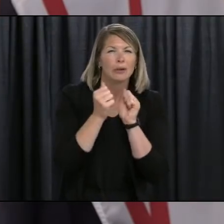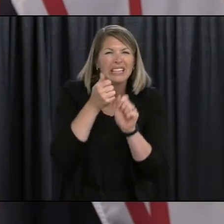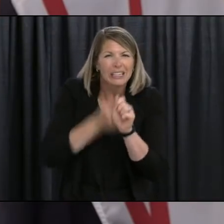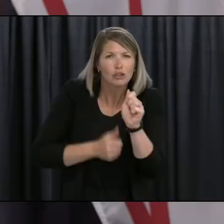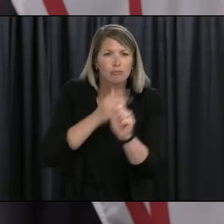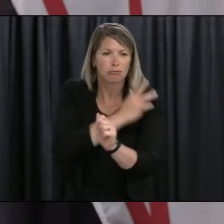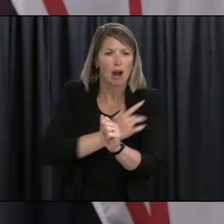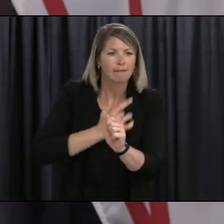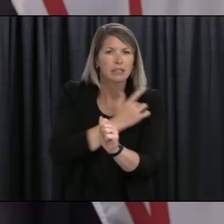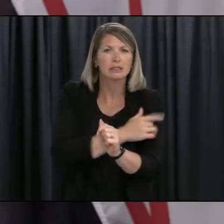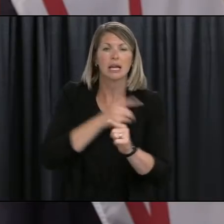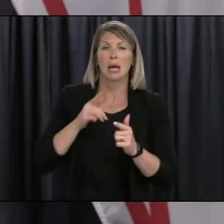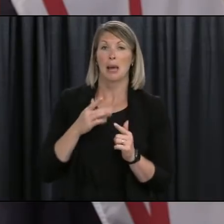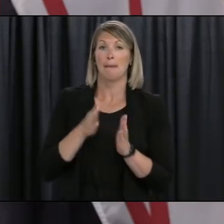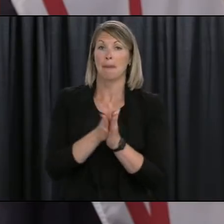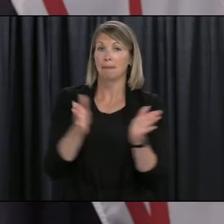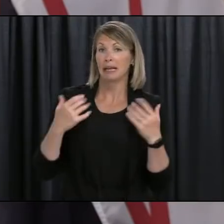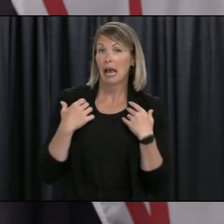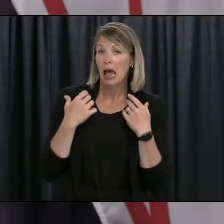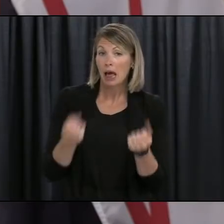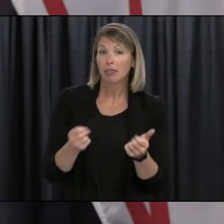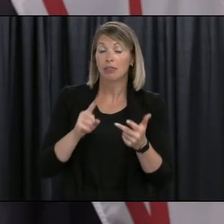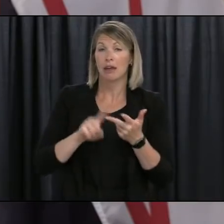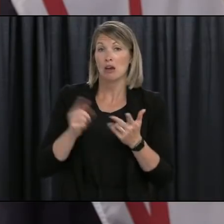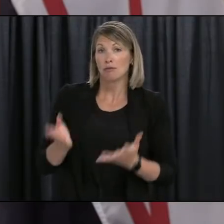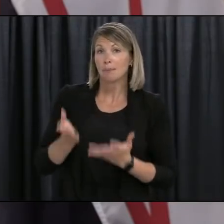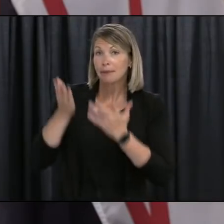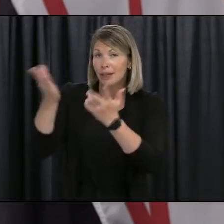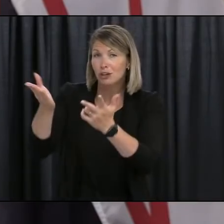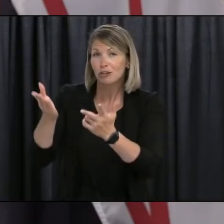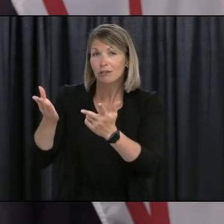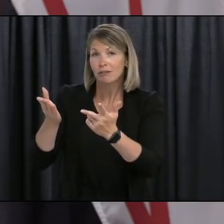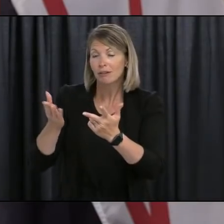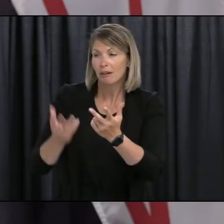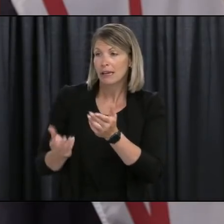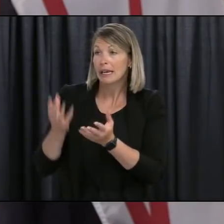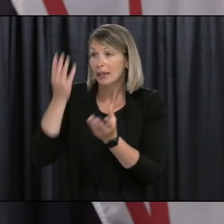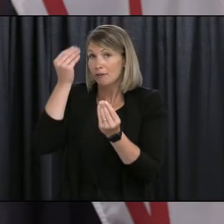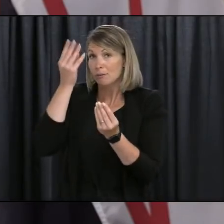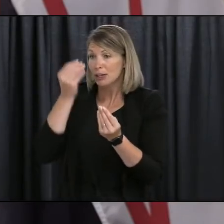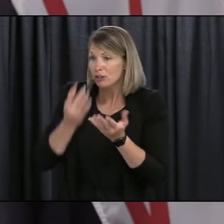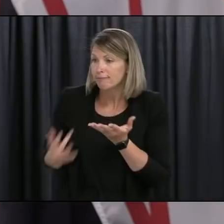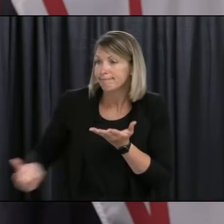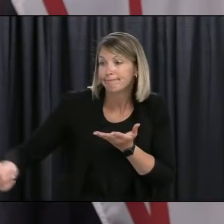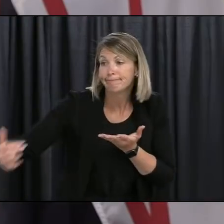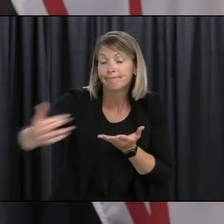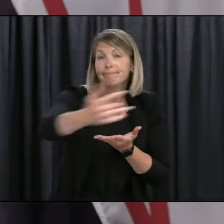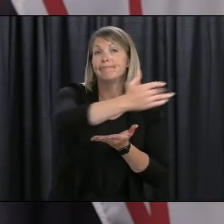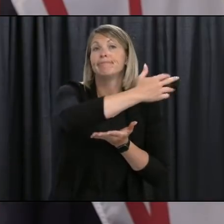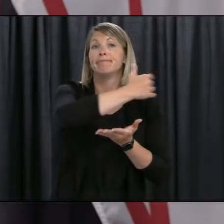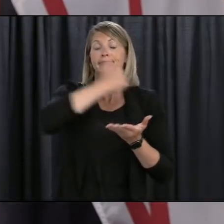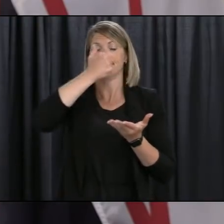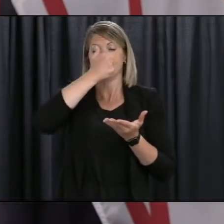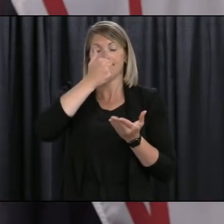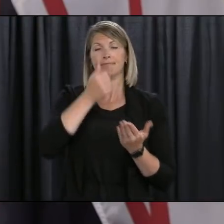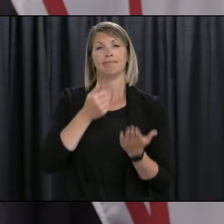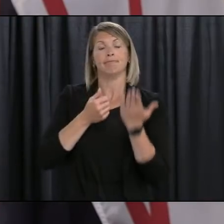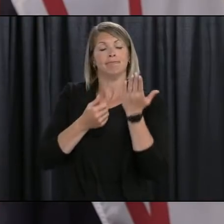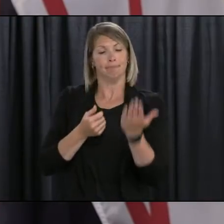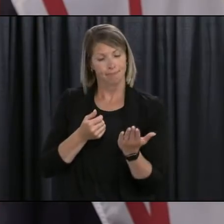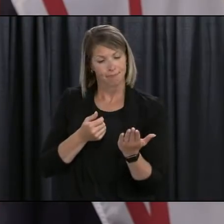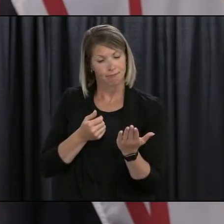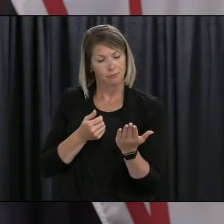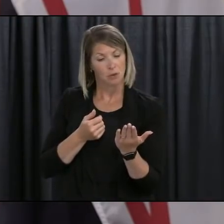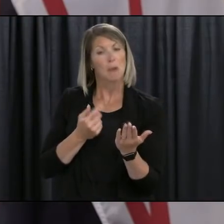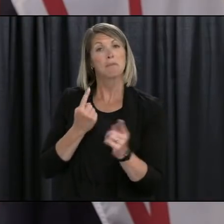public health officials. The advice, that's how we make our decisions. That is a proper way to do this, and no different than, the